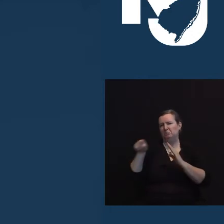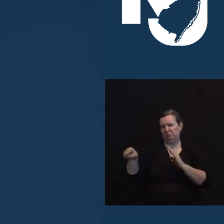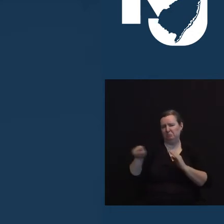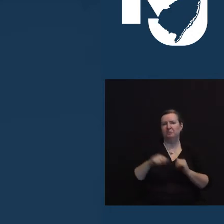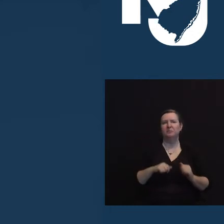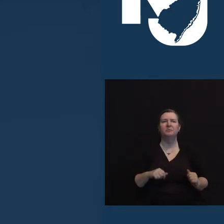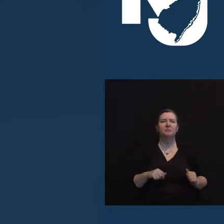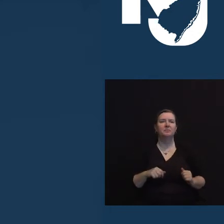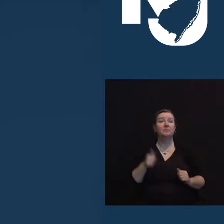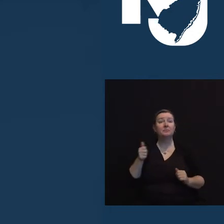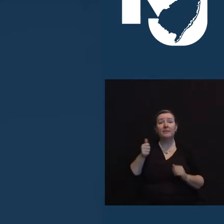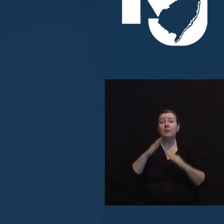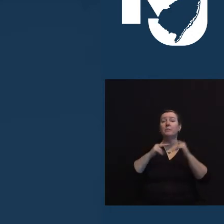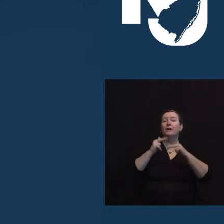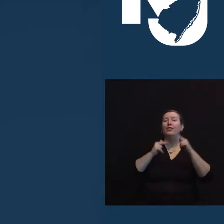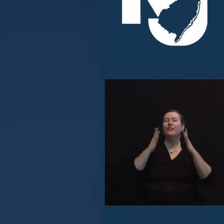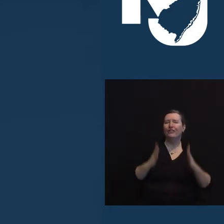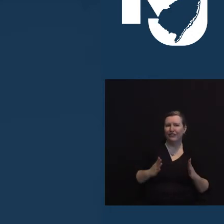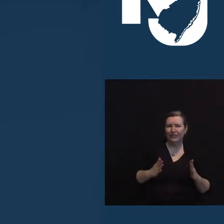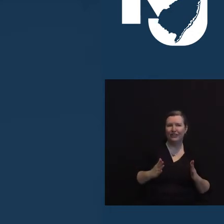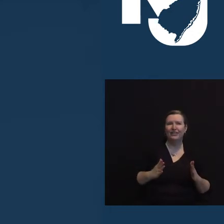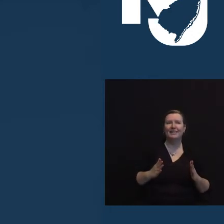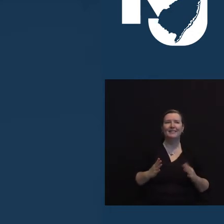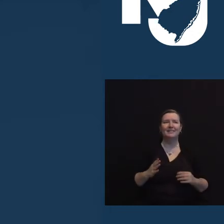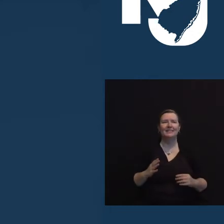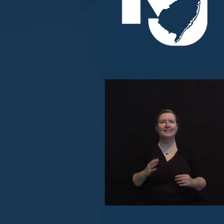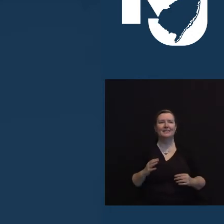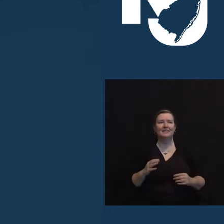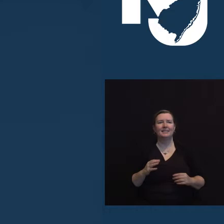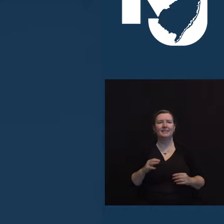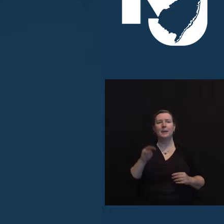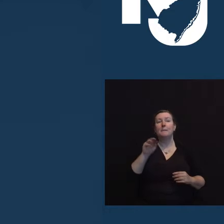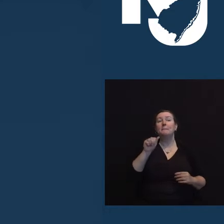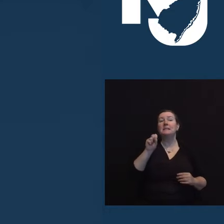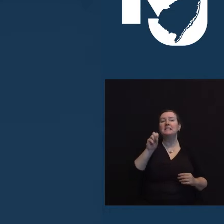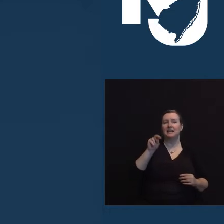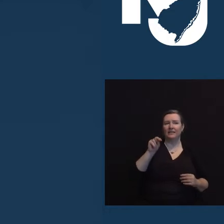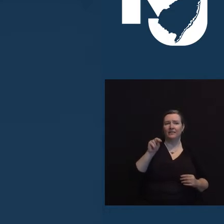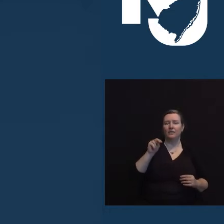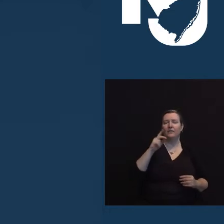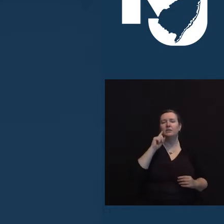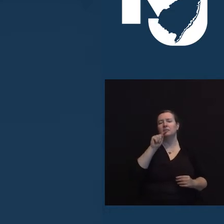for Tom's Rivers Seba